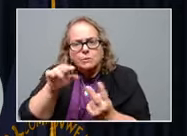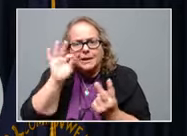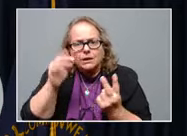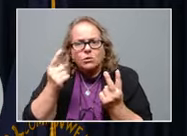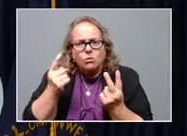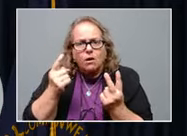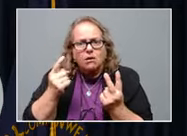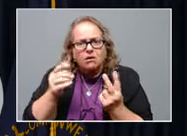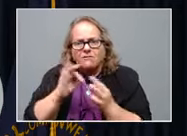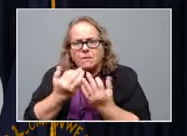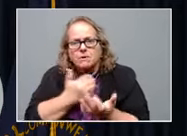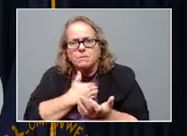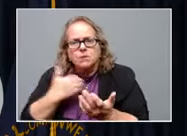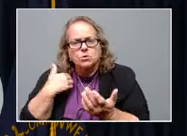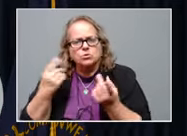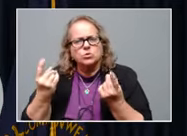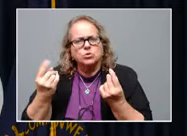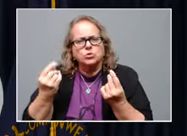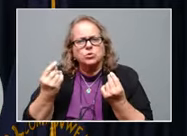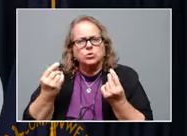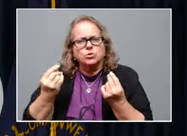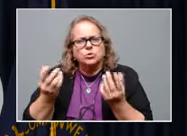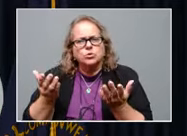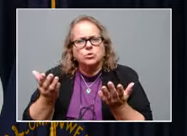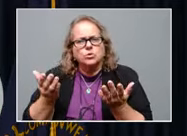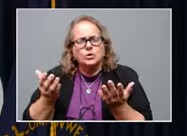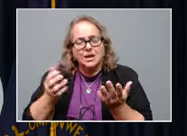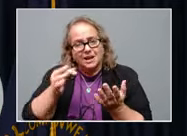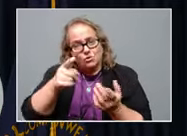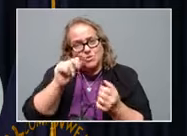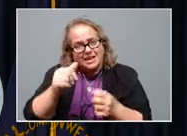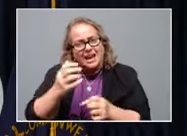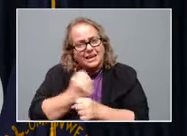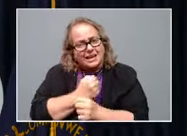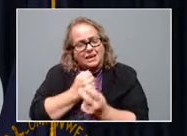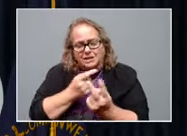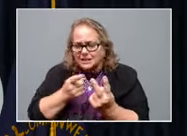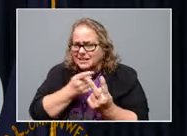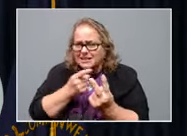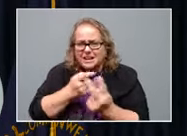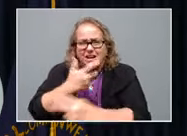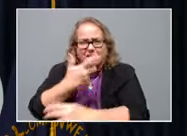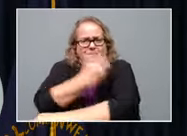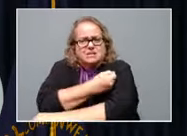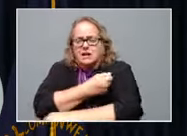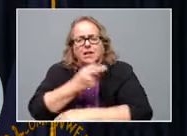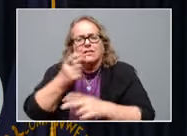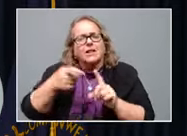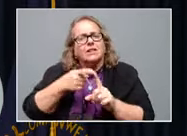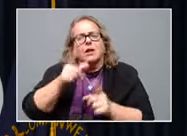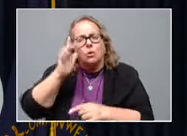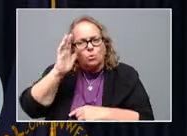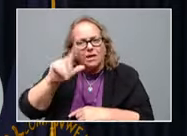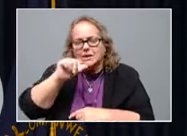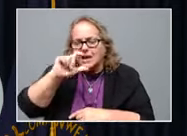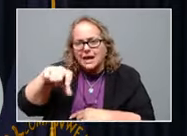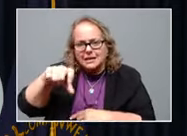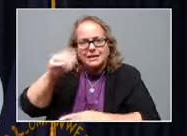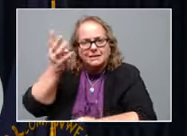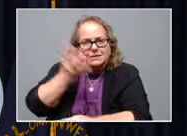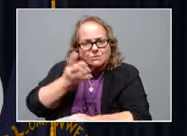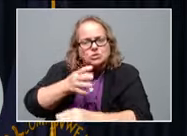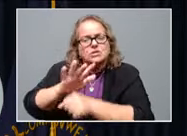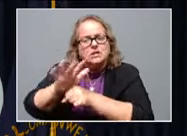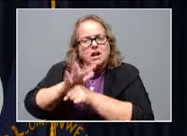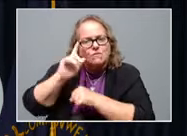those individuals vaccinated, they most likely won't need it, and that'll mean that there is enough for others. So we've been